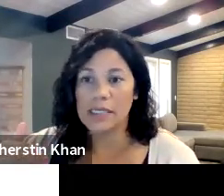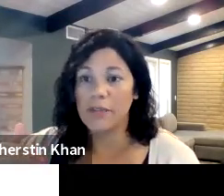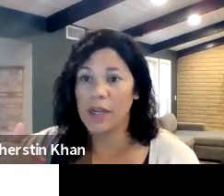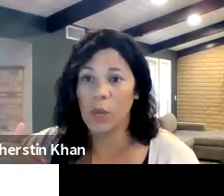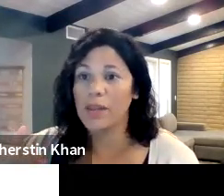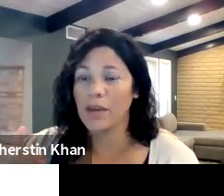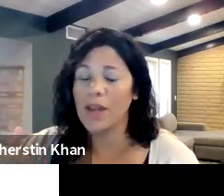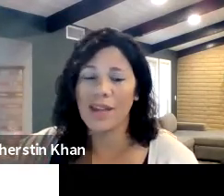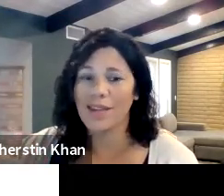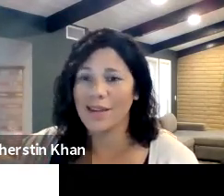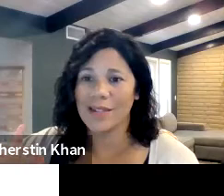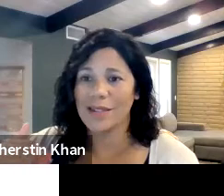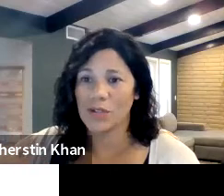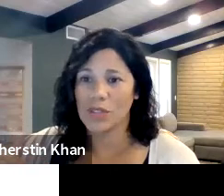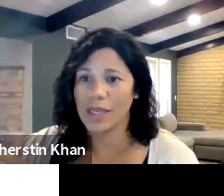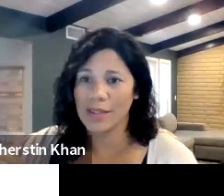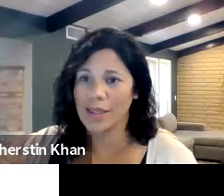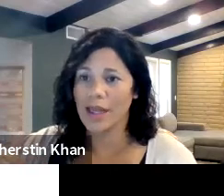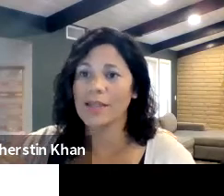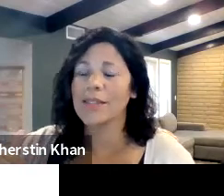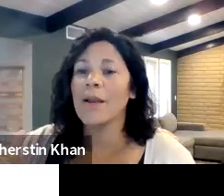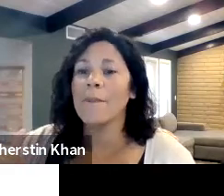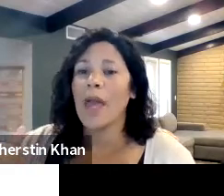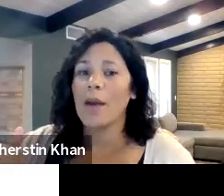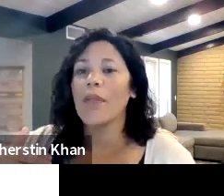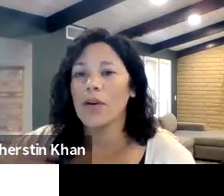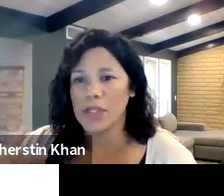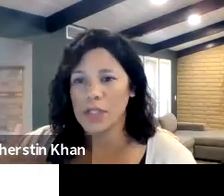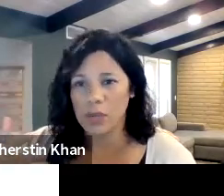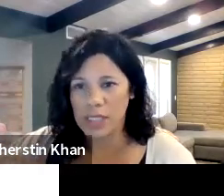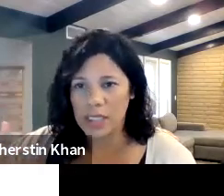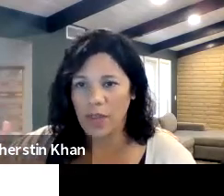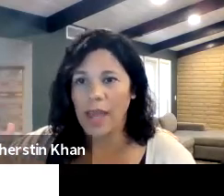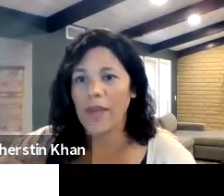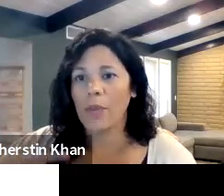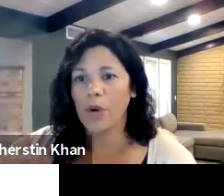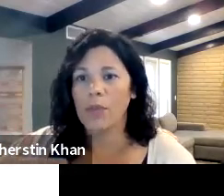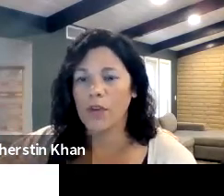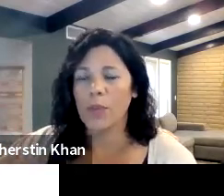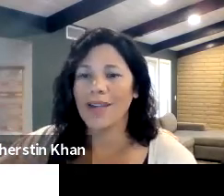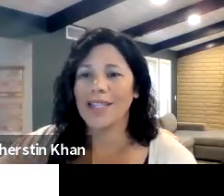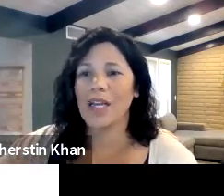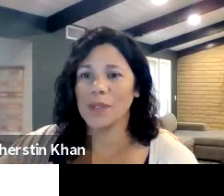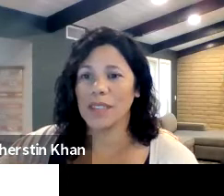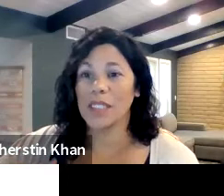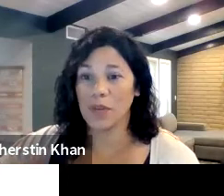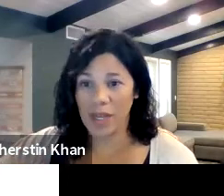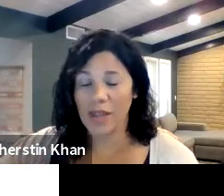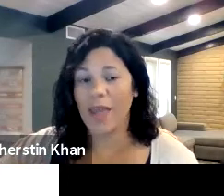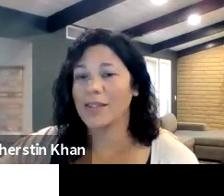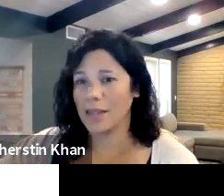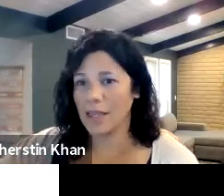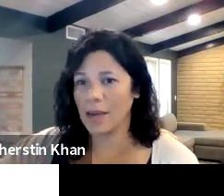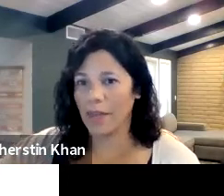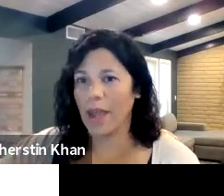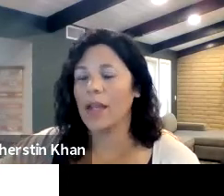going to be different in welding than it is in a social science class. And there are these reasons for that. And that program review process helps us to